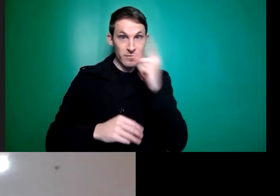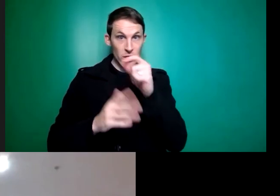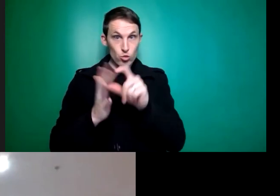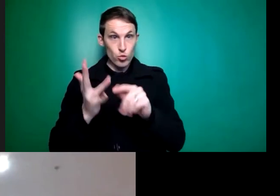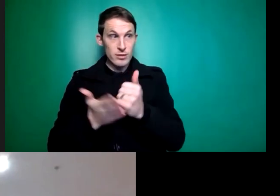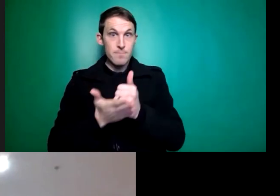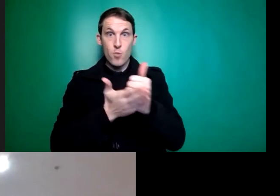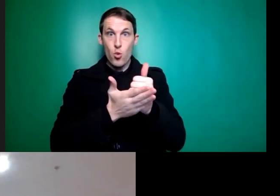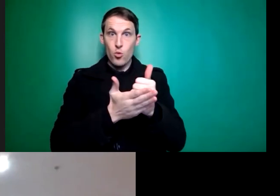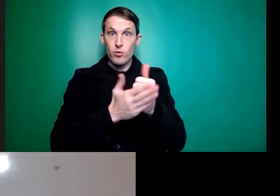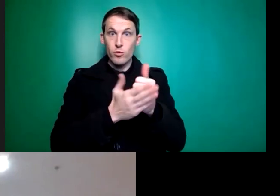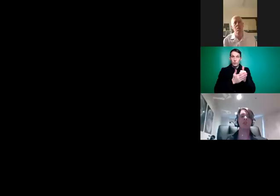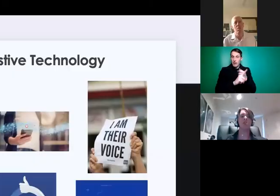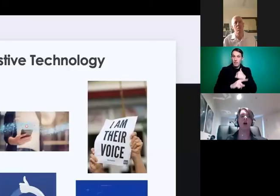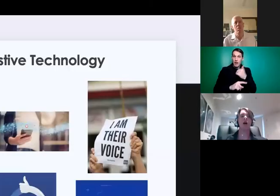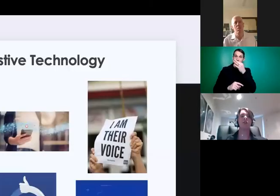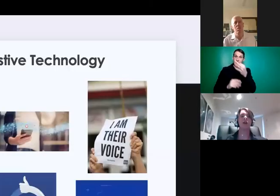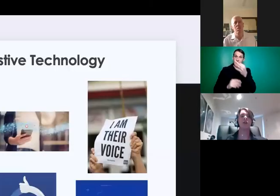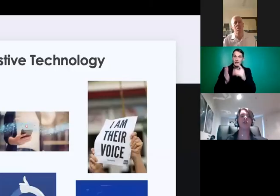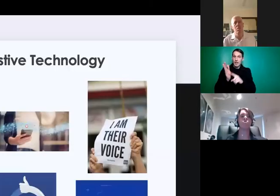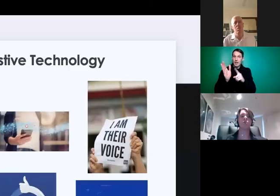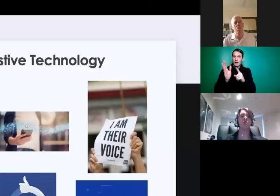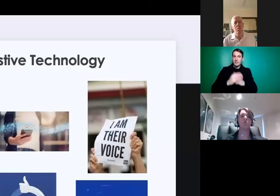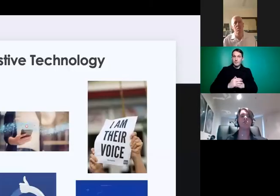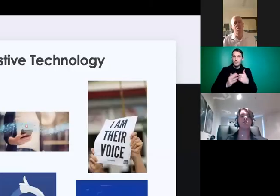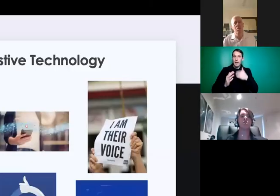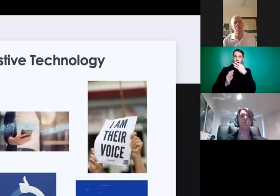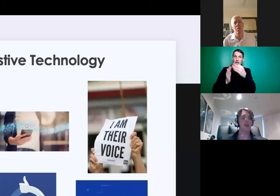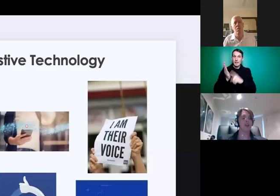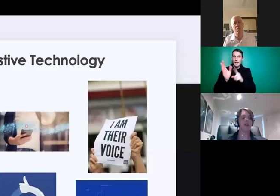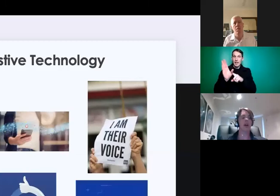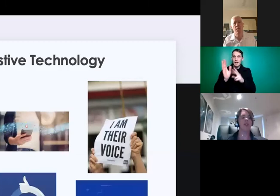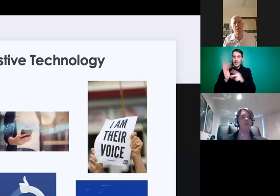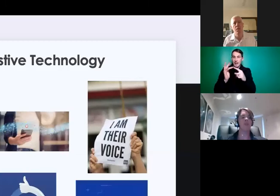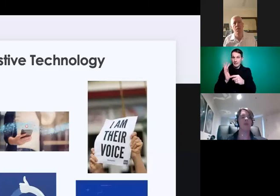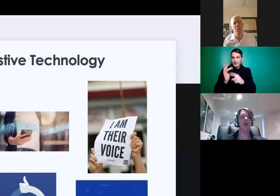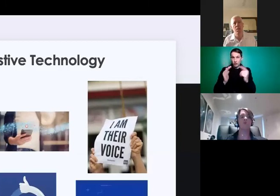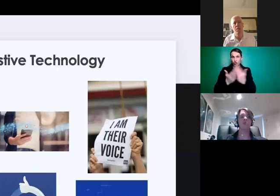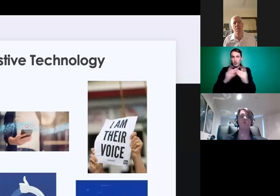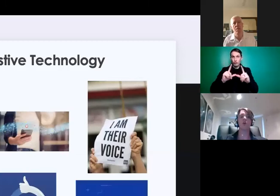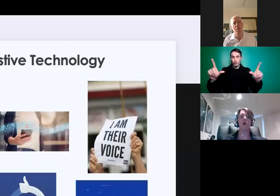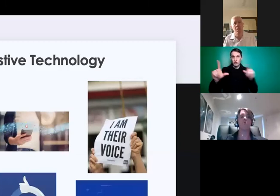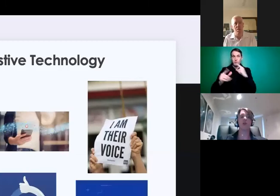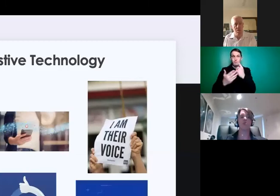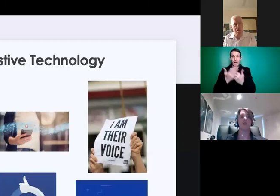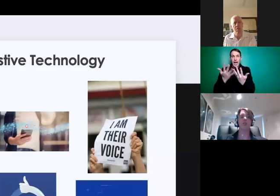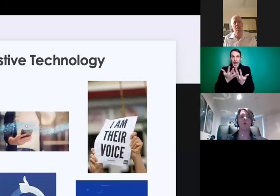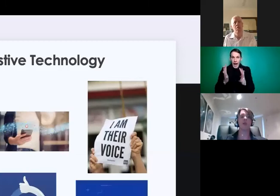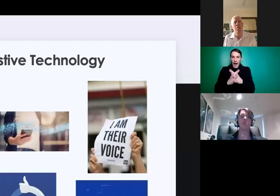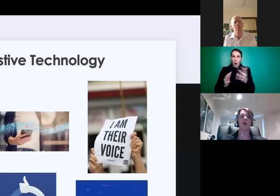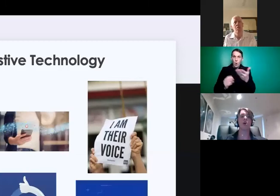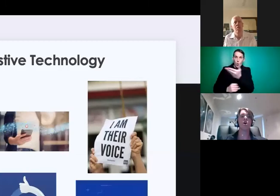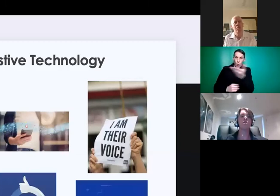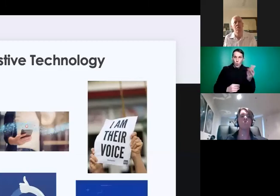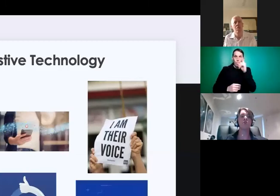ask you if you can screen share that slide that yep, so it's the one that indicates how people can get involved and I'm going to run you through these